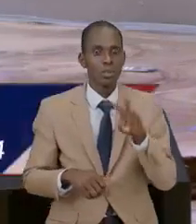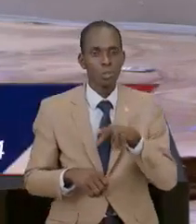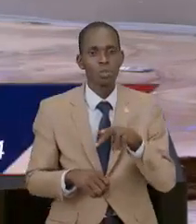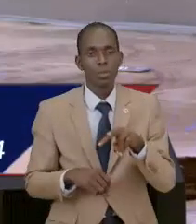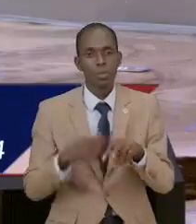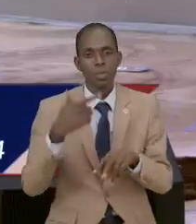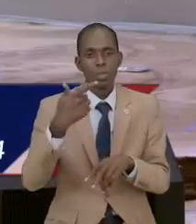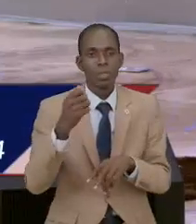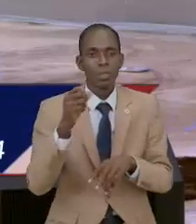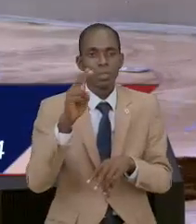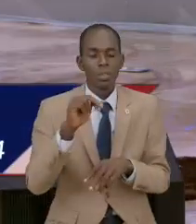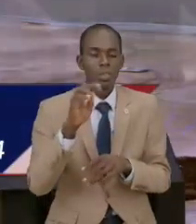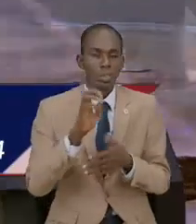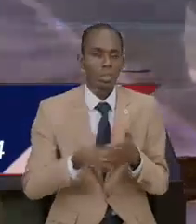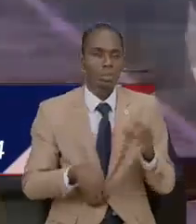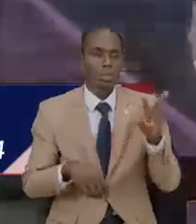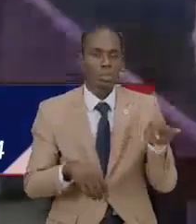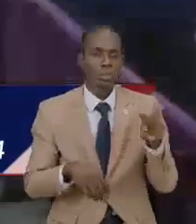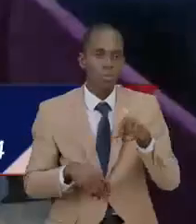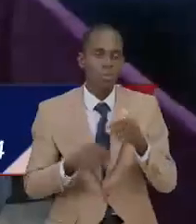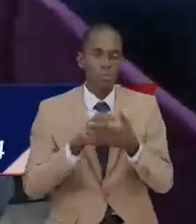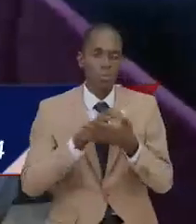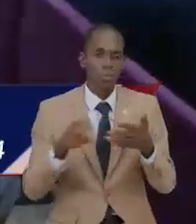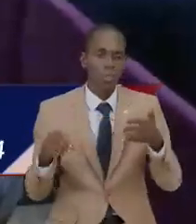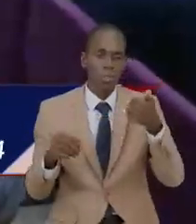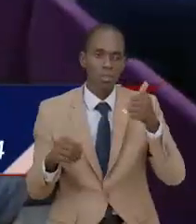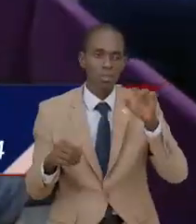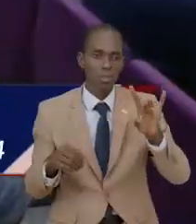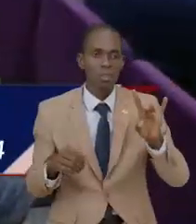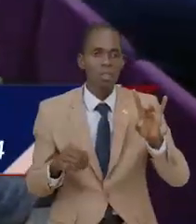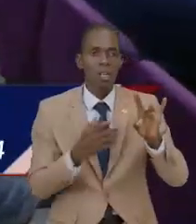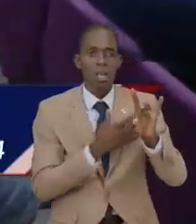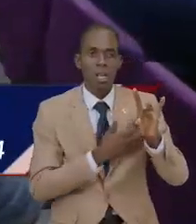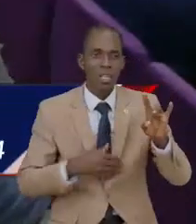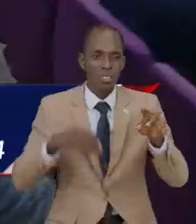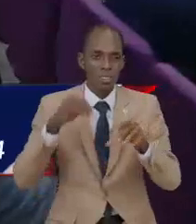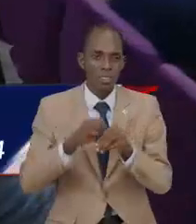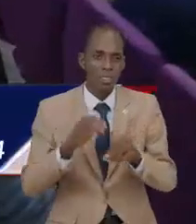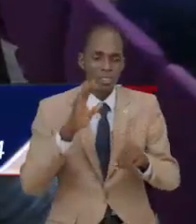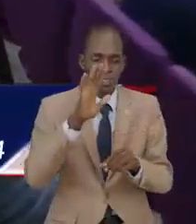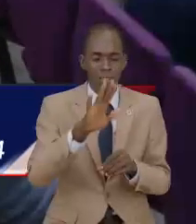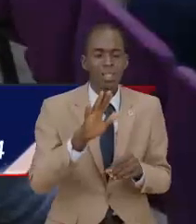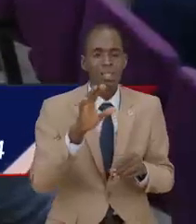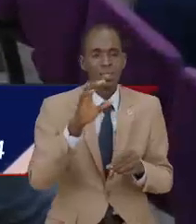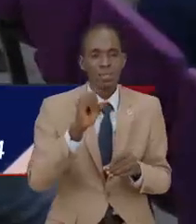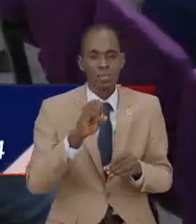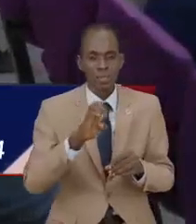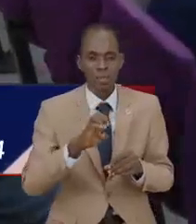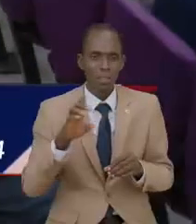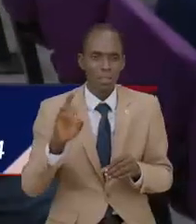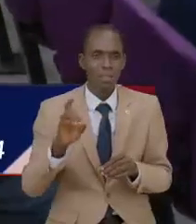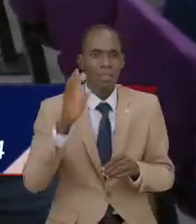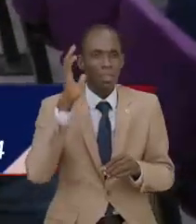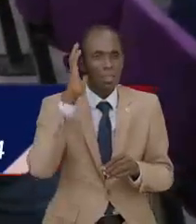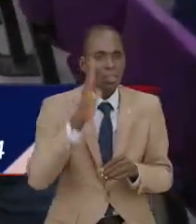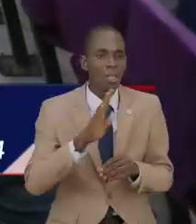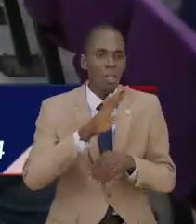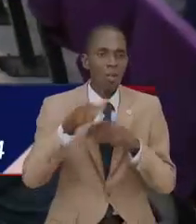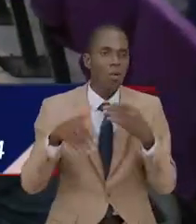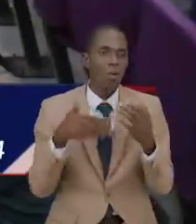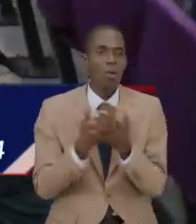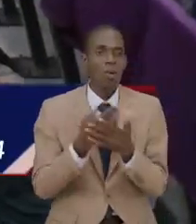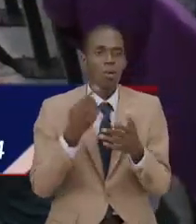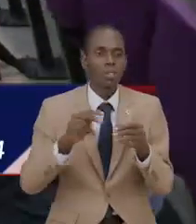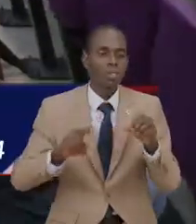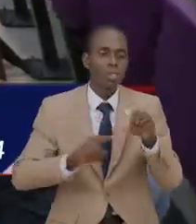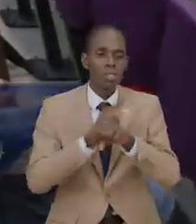22, verse 18. And in thy seed, singular, shall all the nations